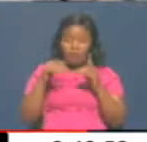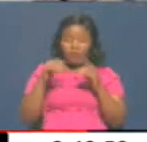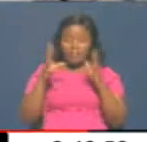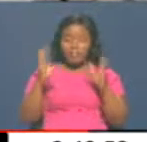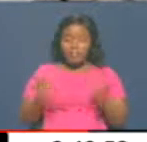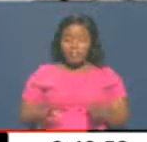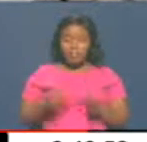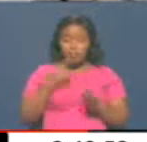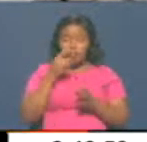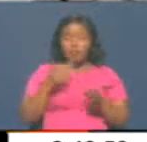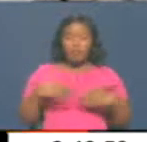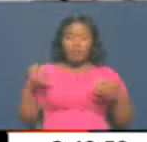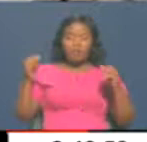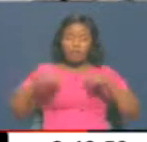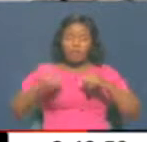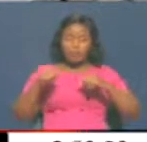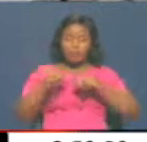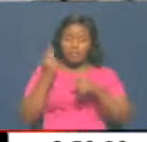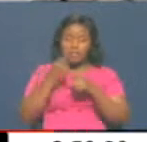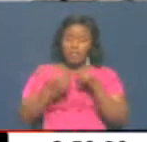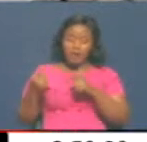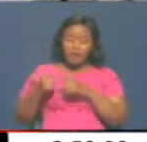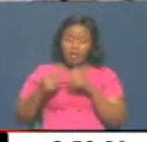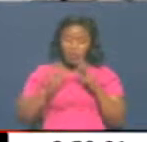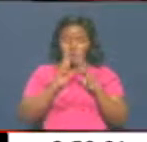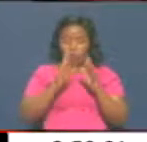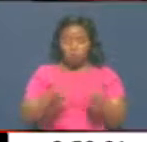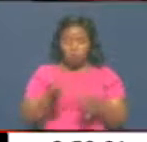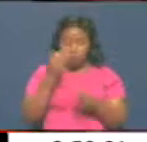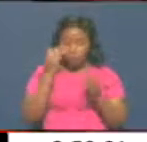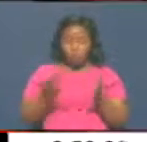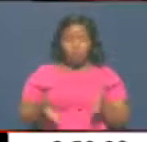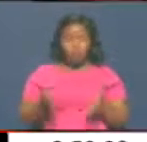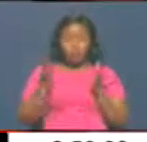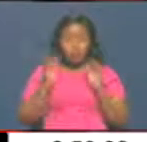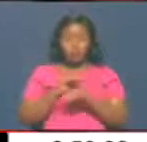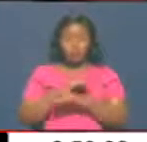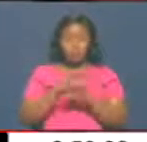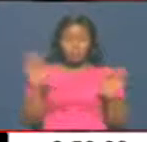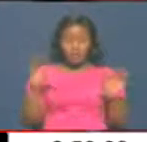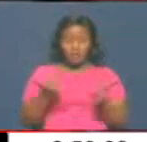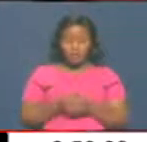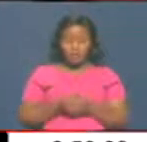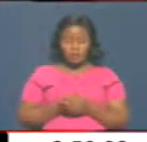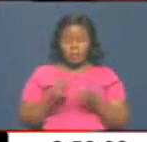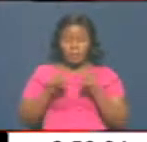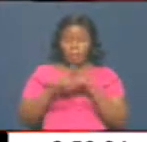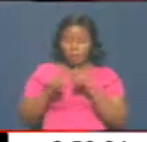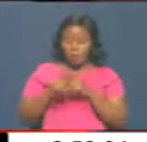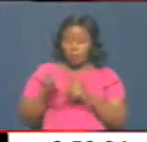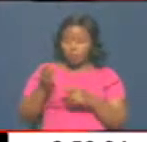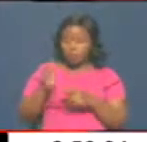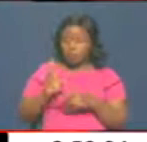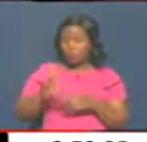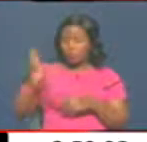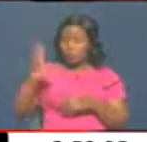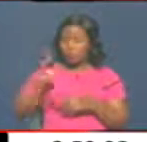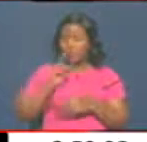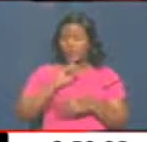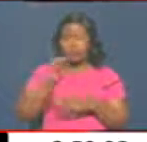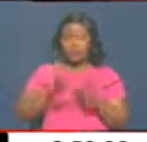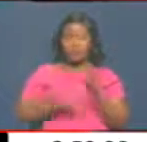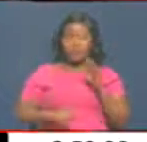with in its annual reports in efforts to enhance transparency. President Kenyatta directed the Ministry of Energy to immediately implement